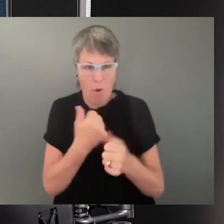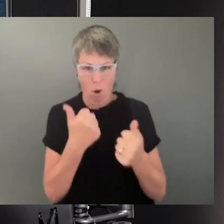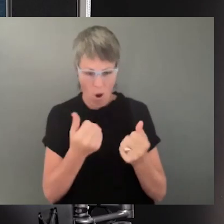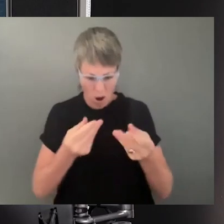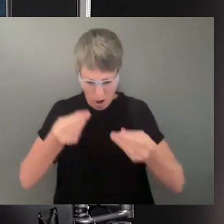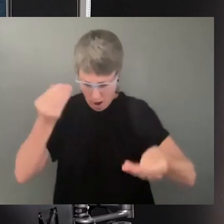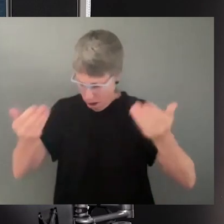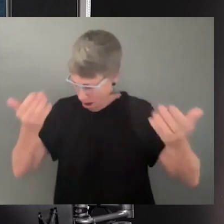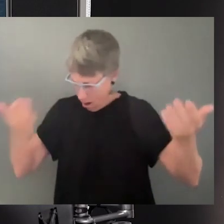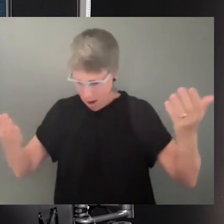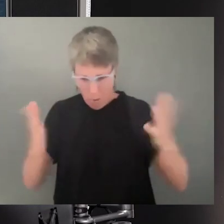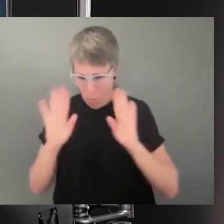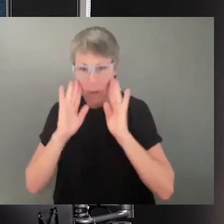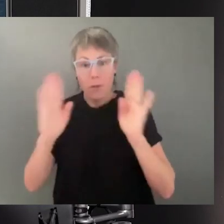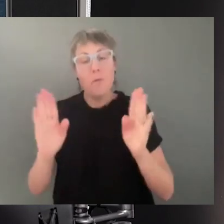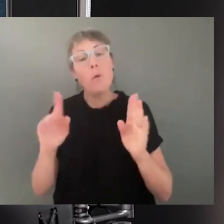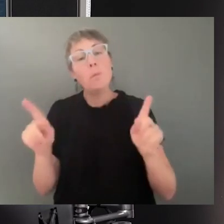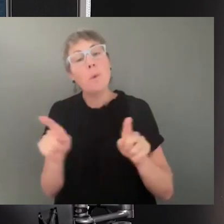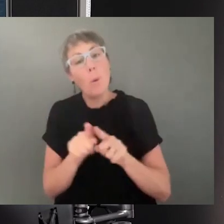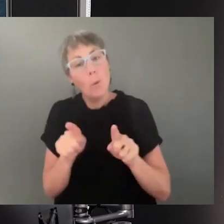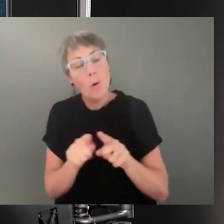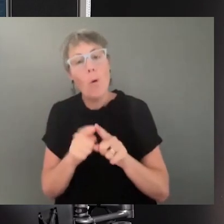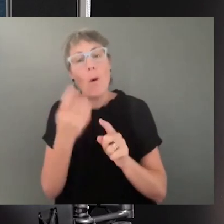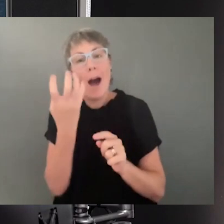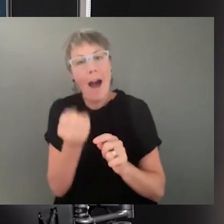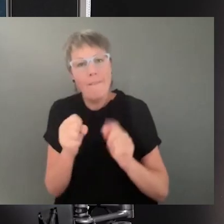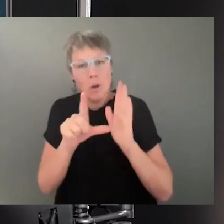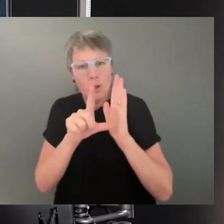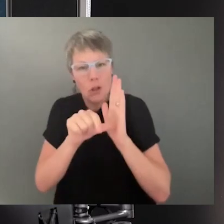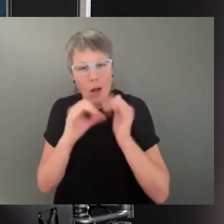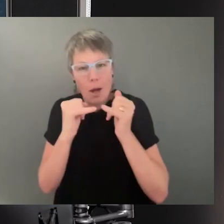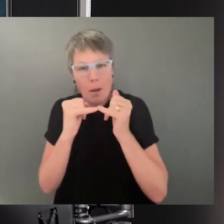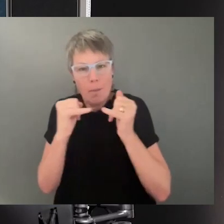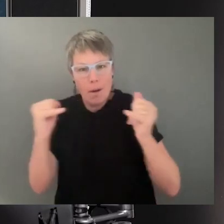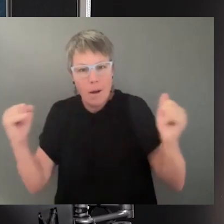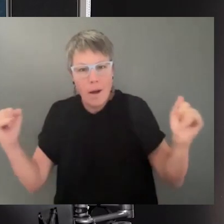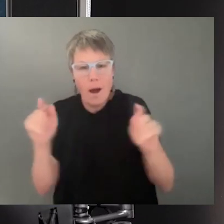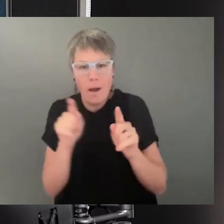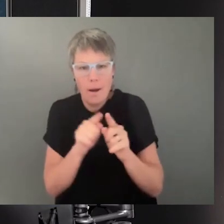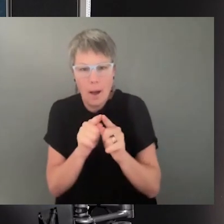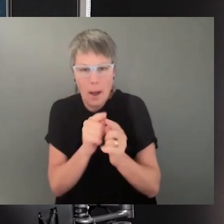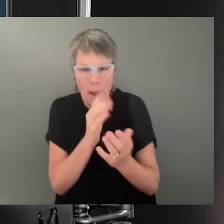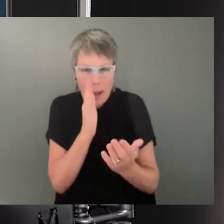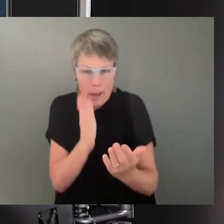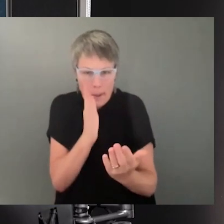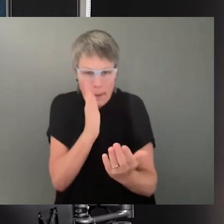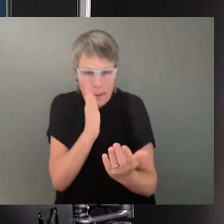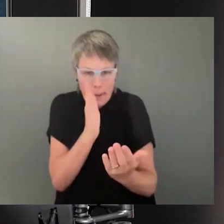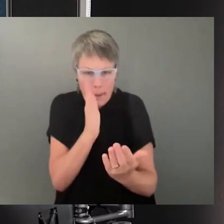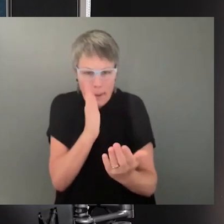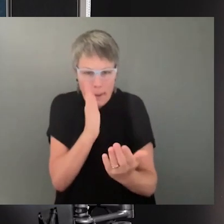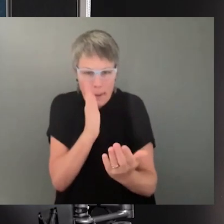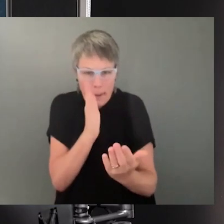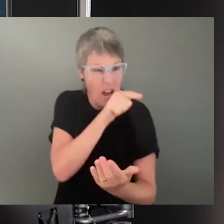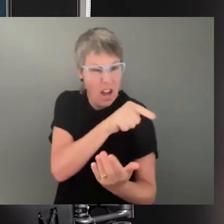particular period of time, and people are bringing up their own memories of things that have happened in the 70s, the 80s, the 90s that they